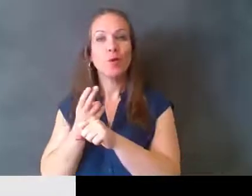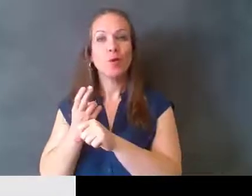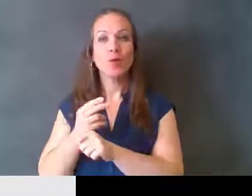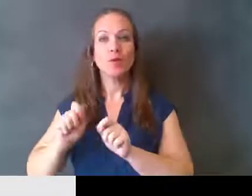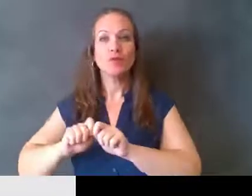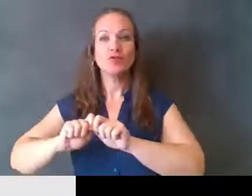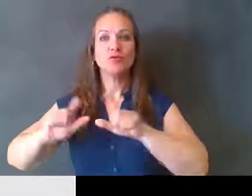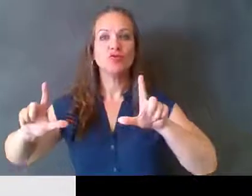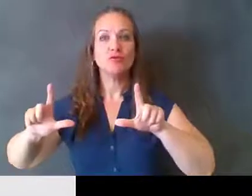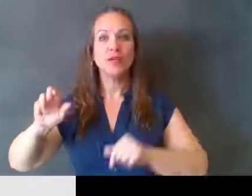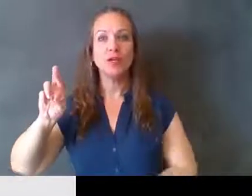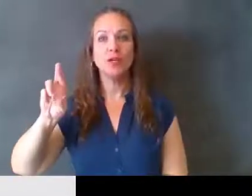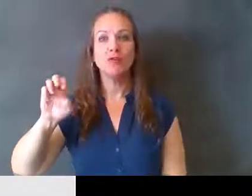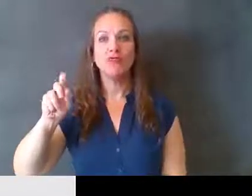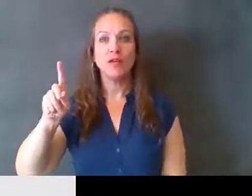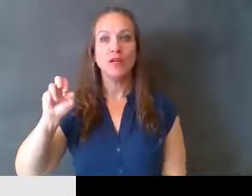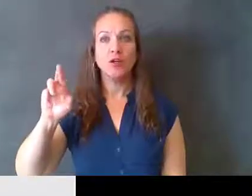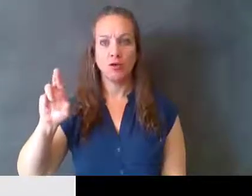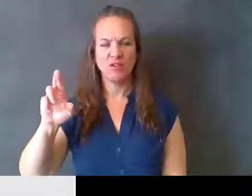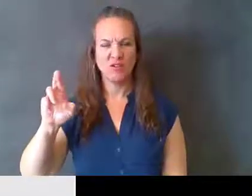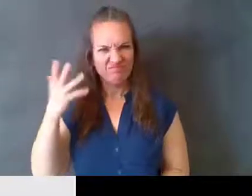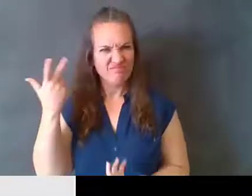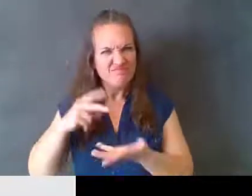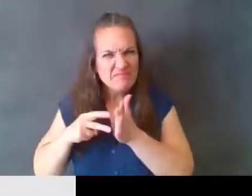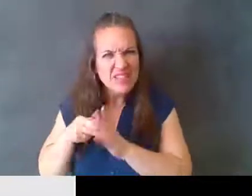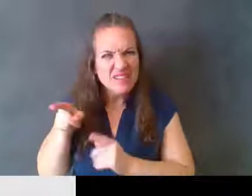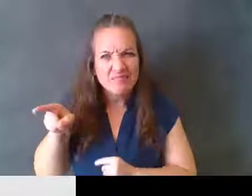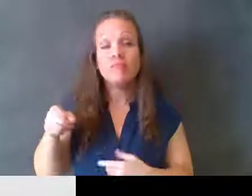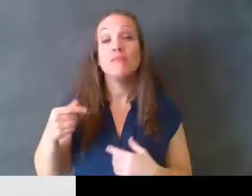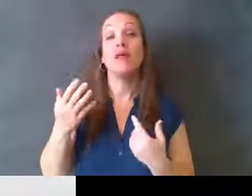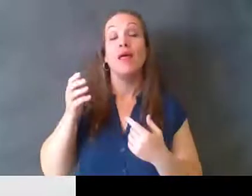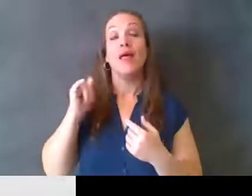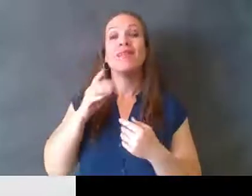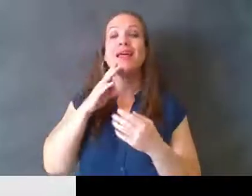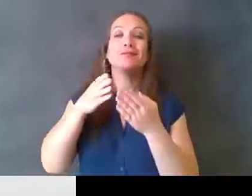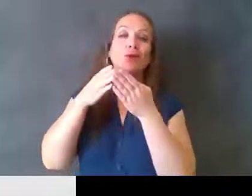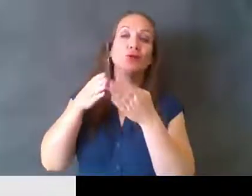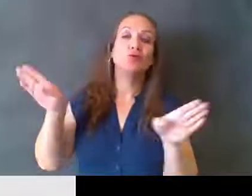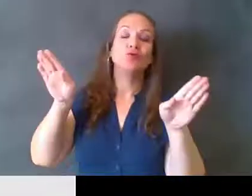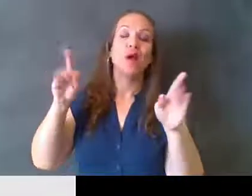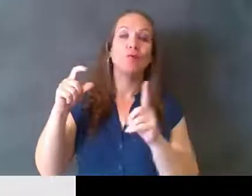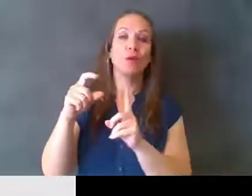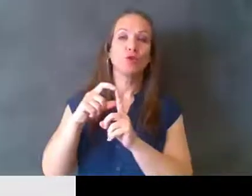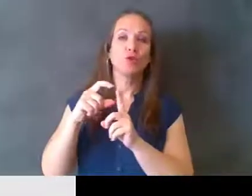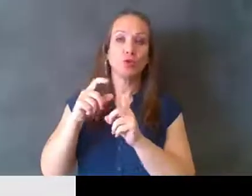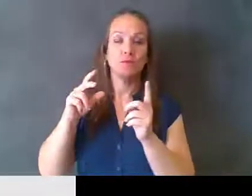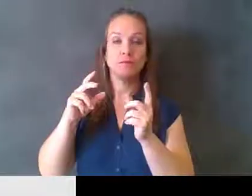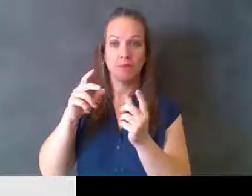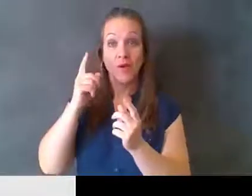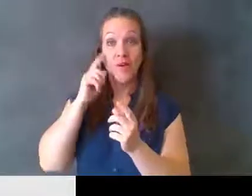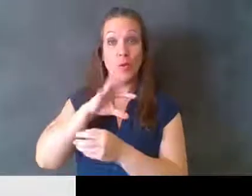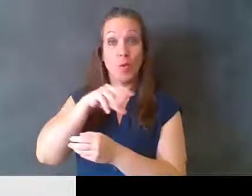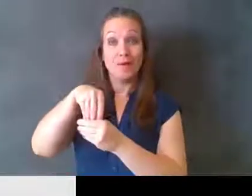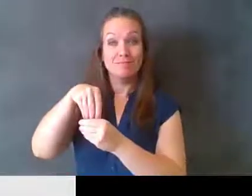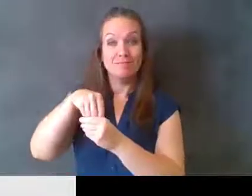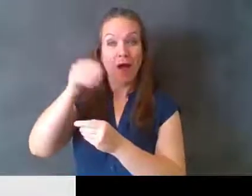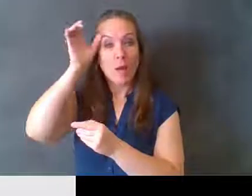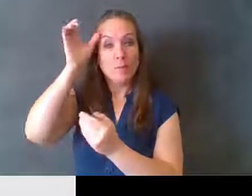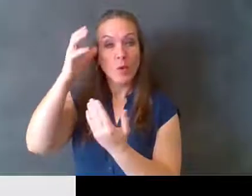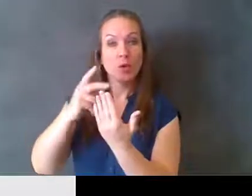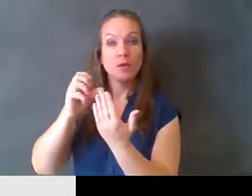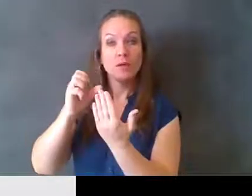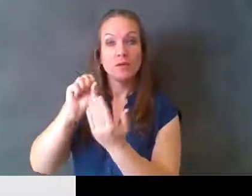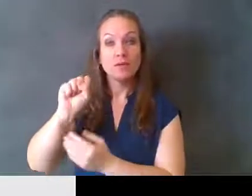a screen reader is. A screen reader is the generic term for a program that someone who is blind or